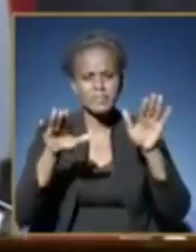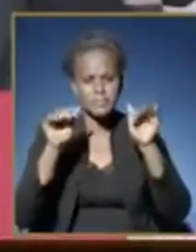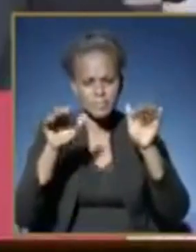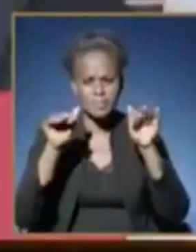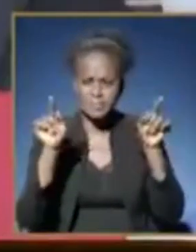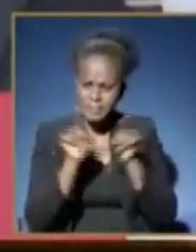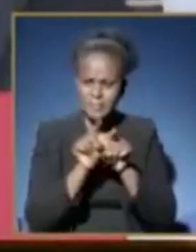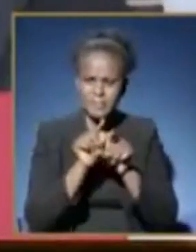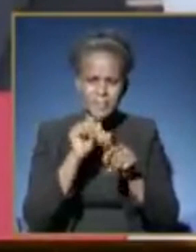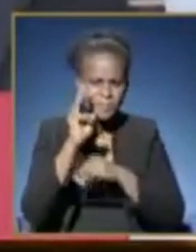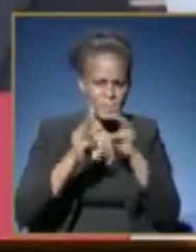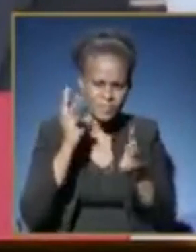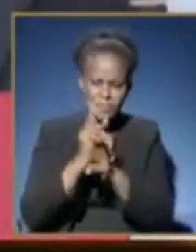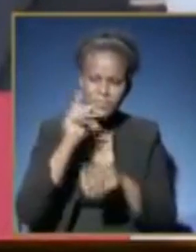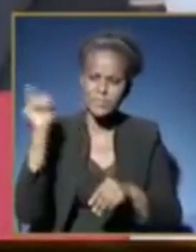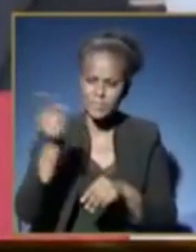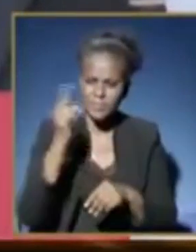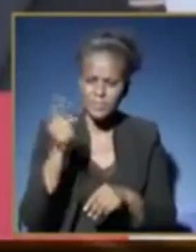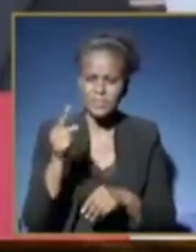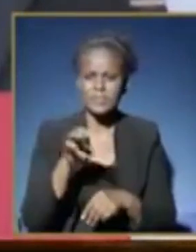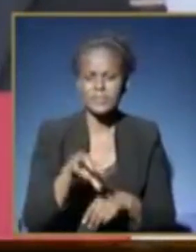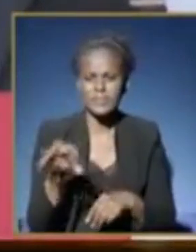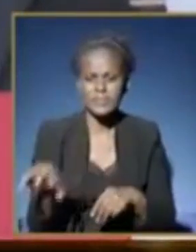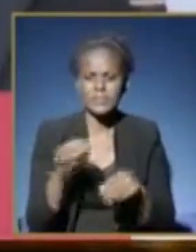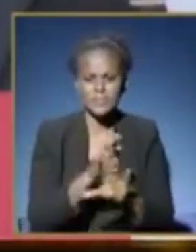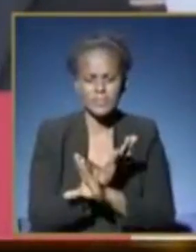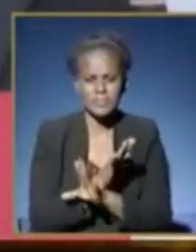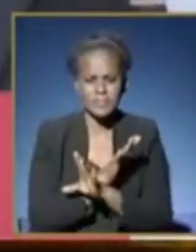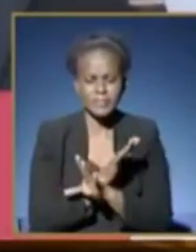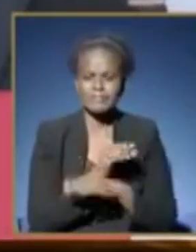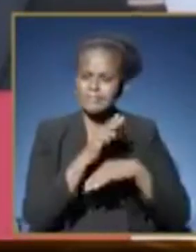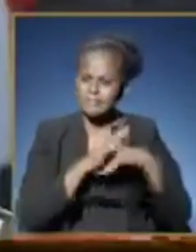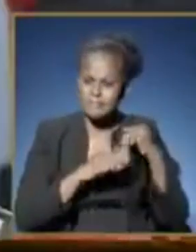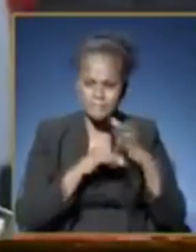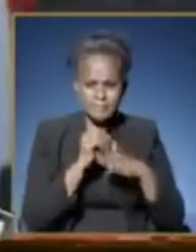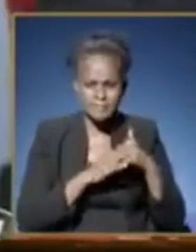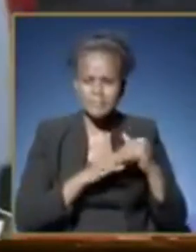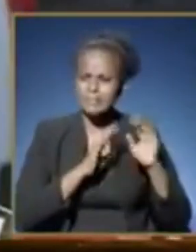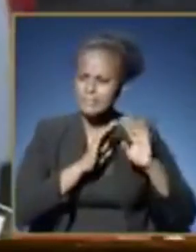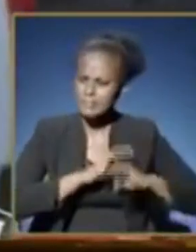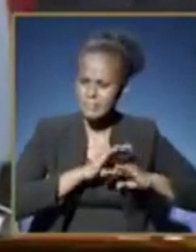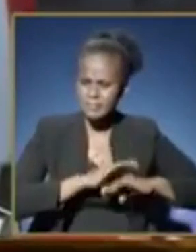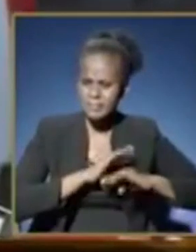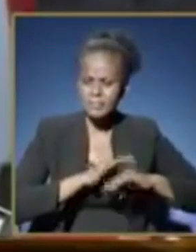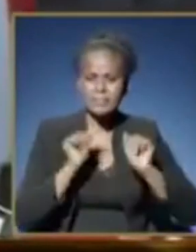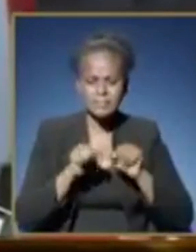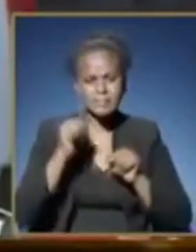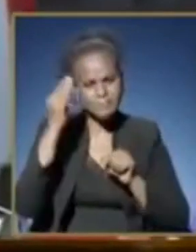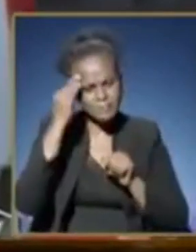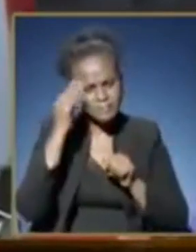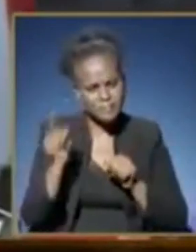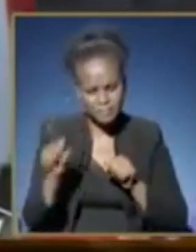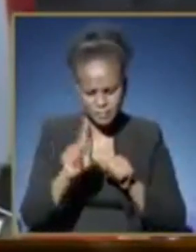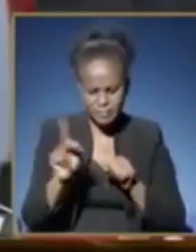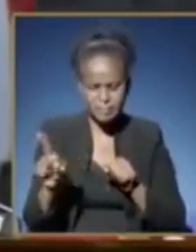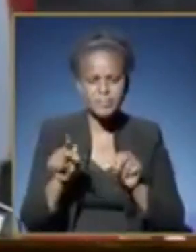the wider world. The children of Zambia can take comfort in the fact that their founding father was a man who